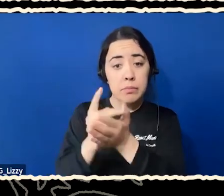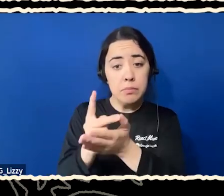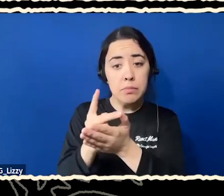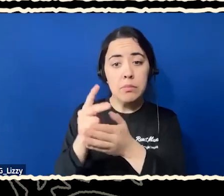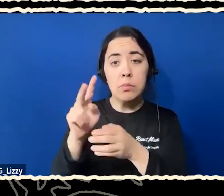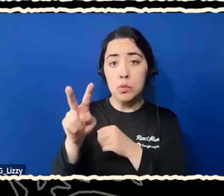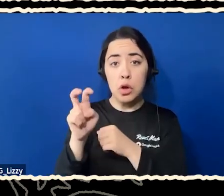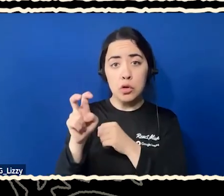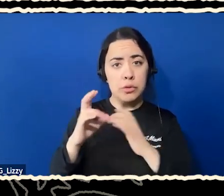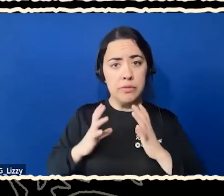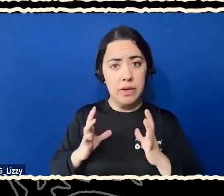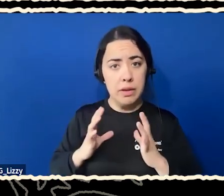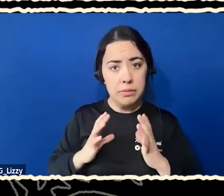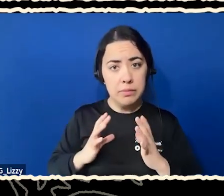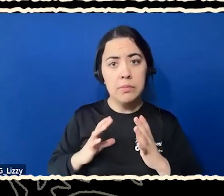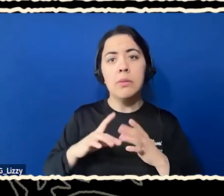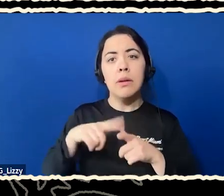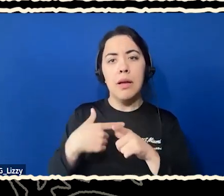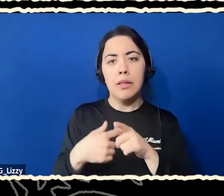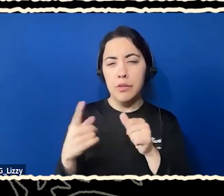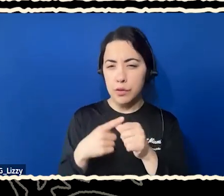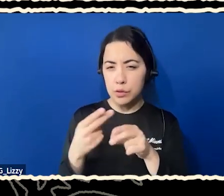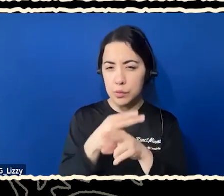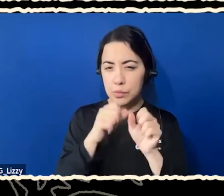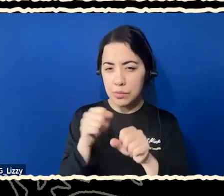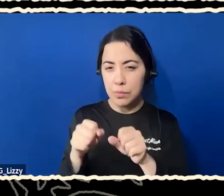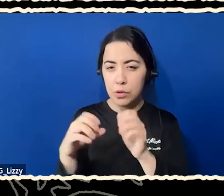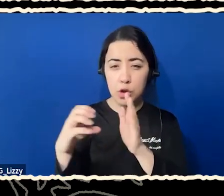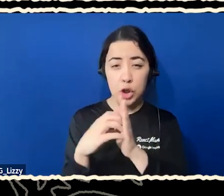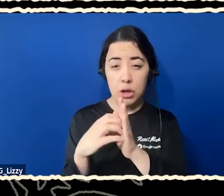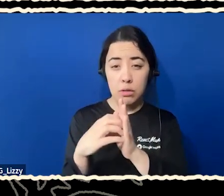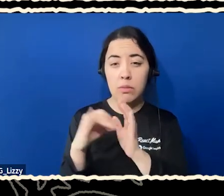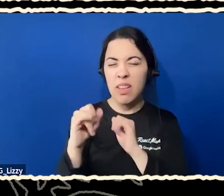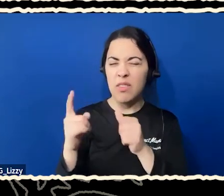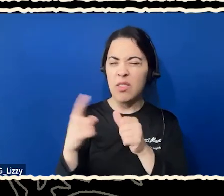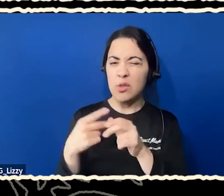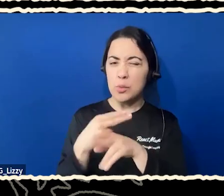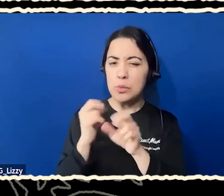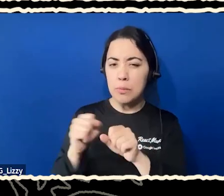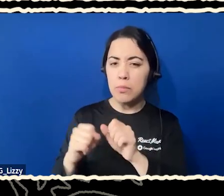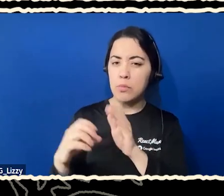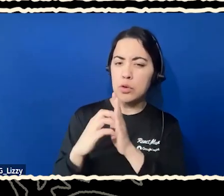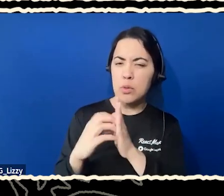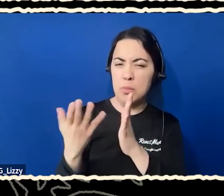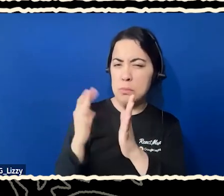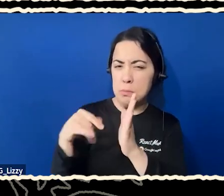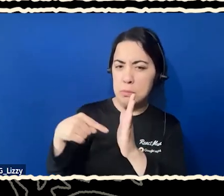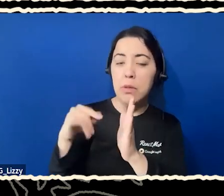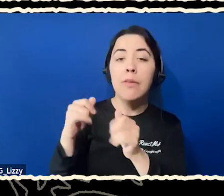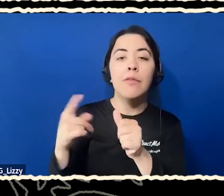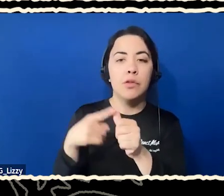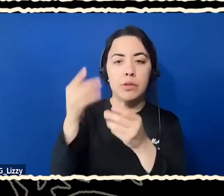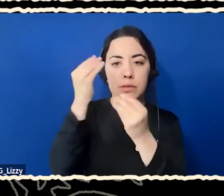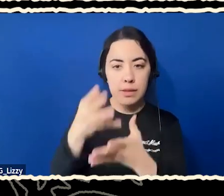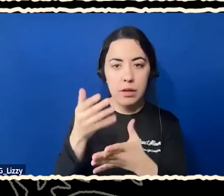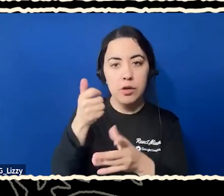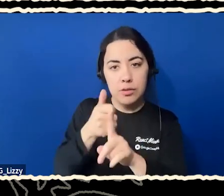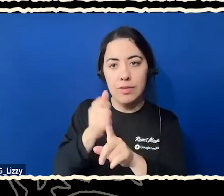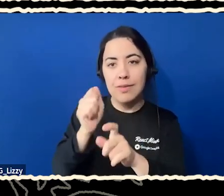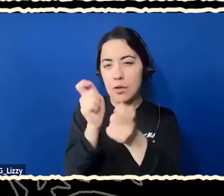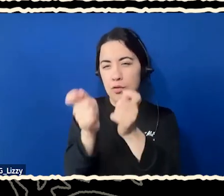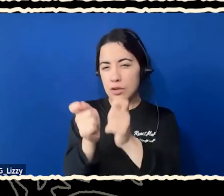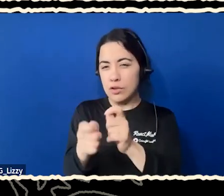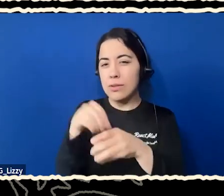the first usable chunk, when I say usable chunk is the first data that you can use to render in the